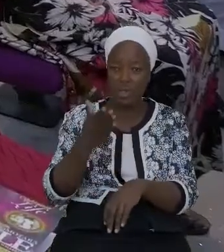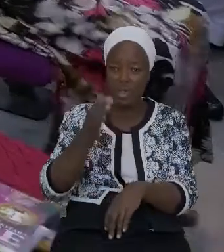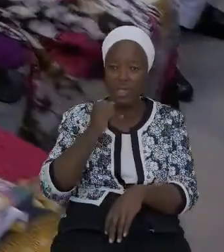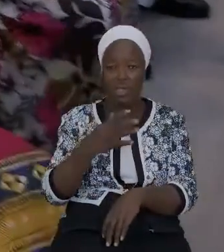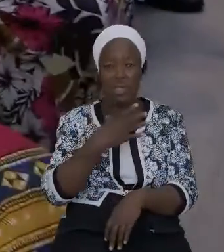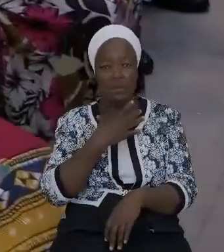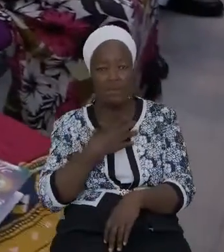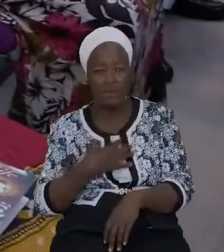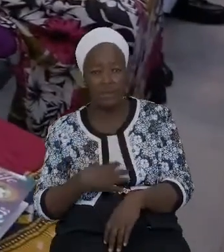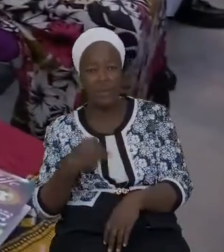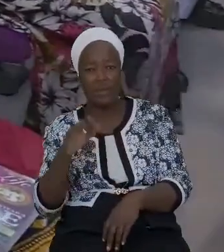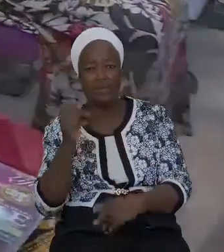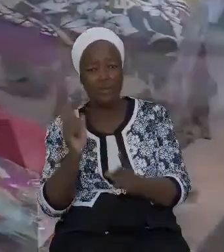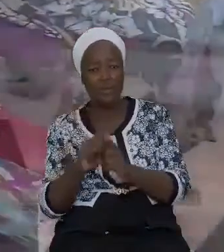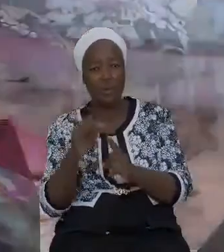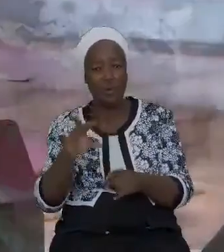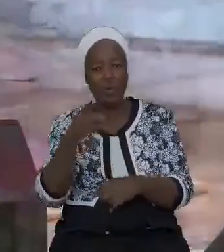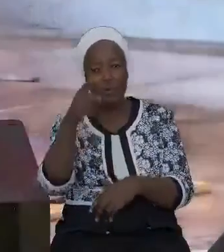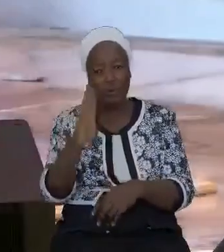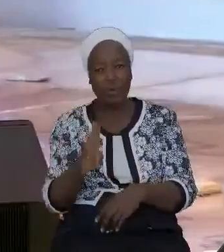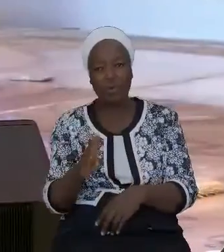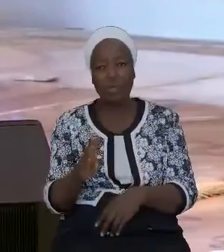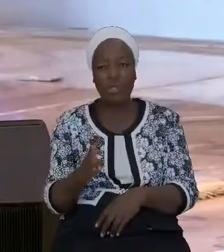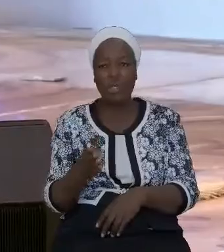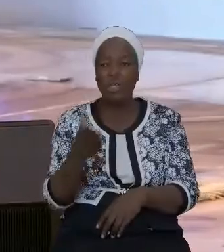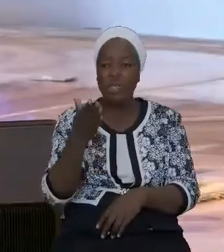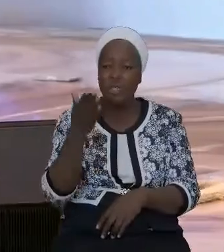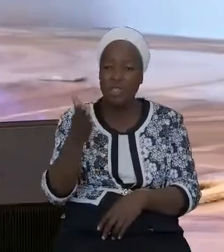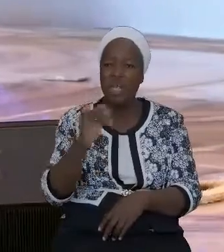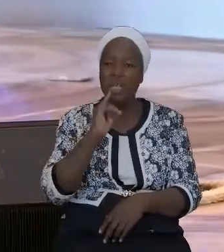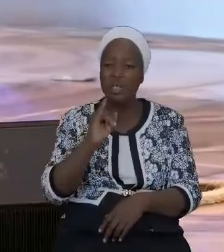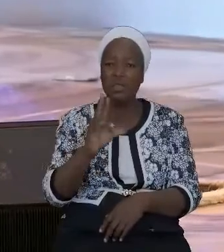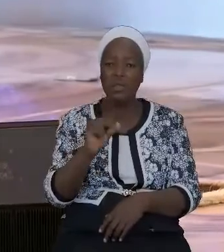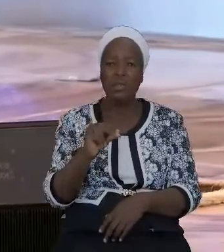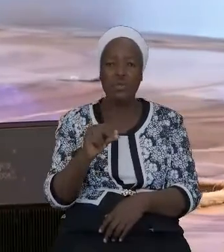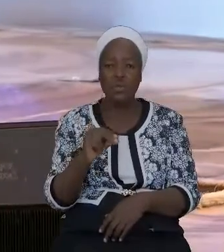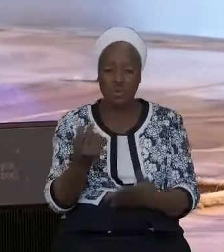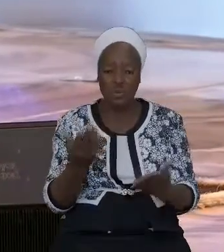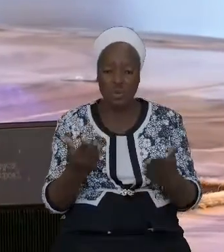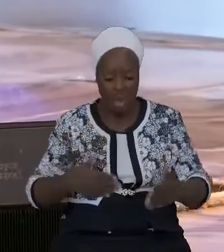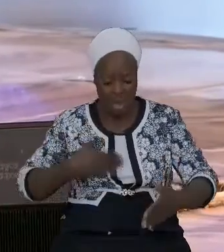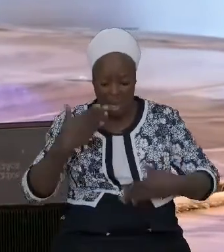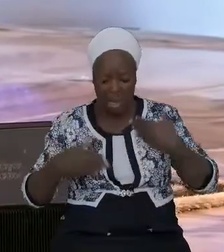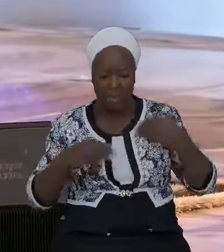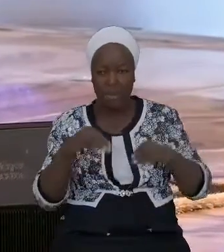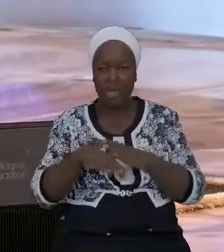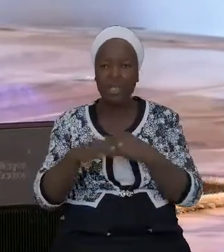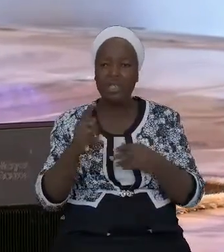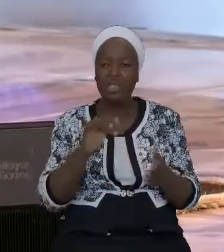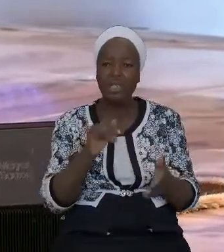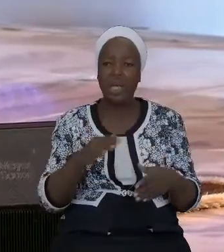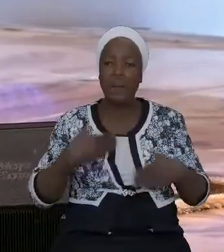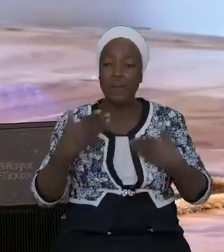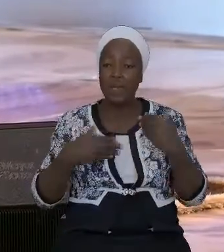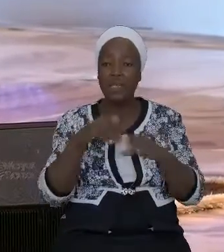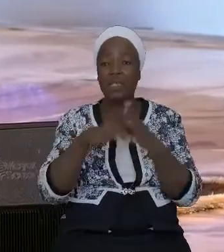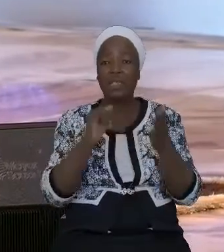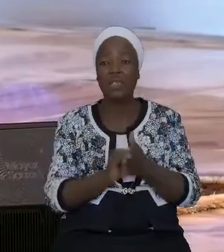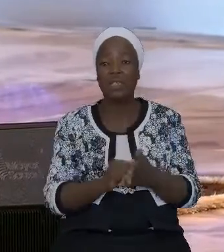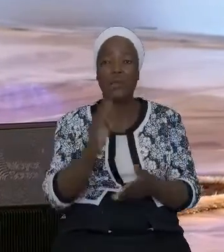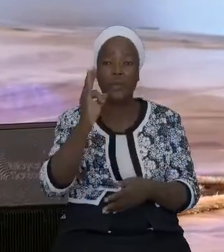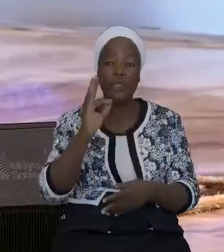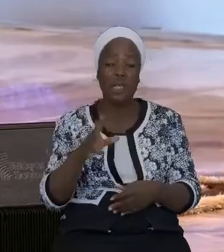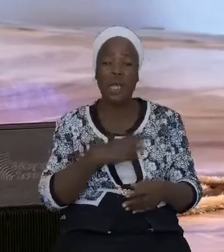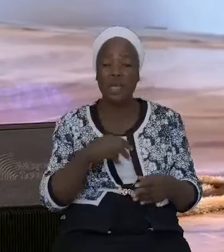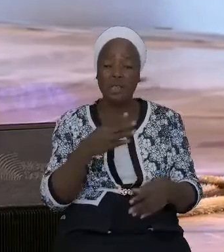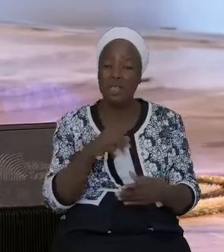the word of God. There is no life in the message. There is no life in the preaching. There